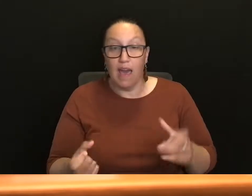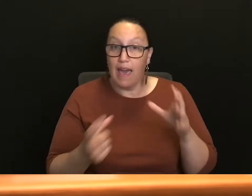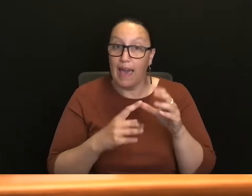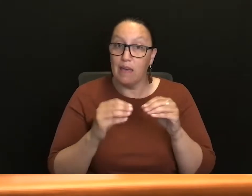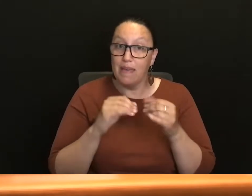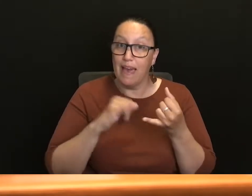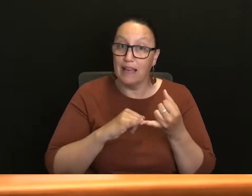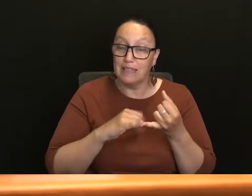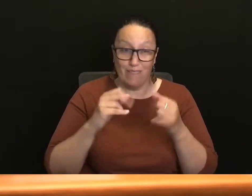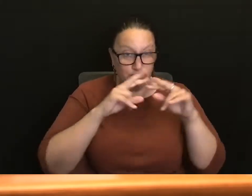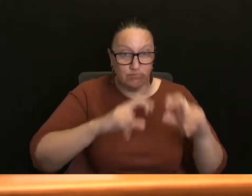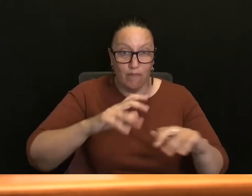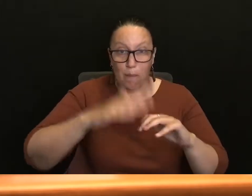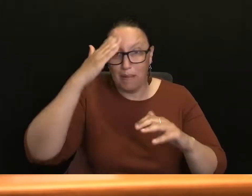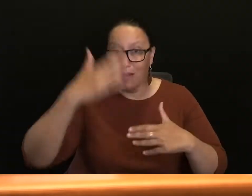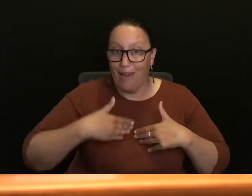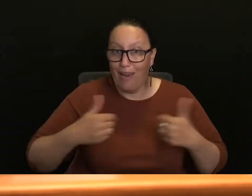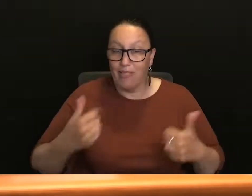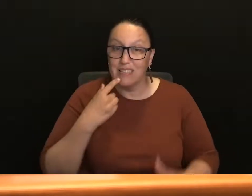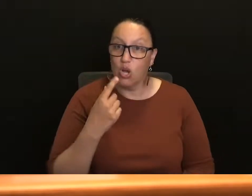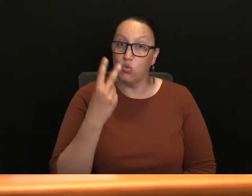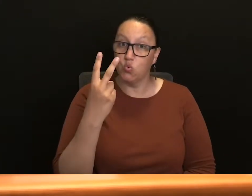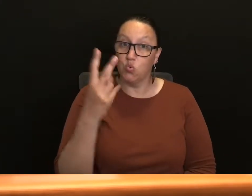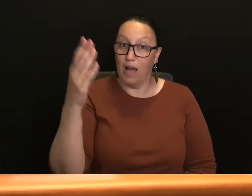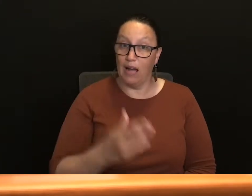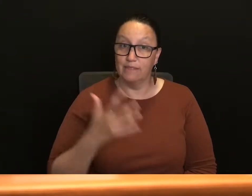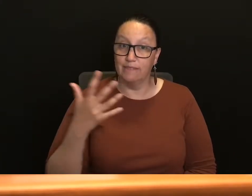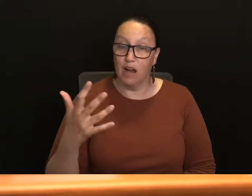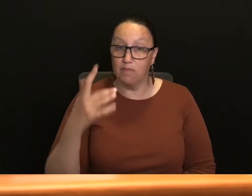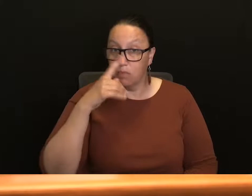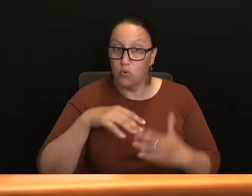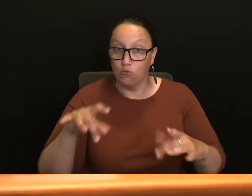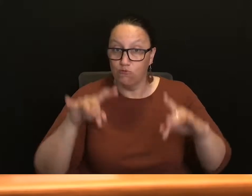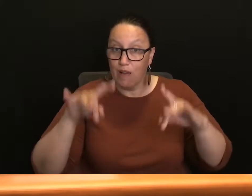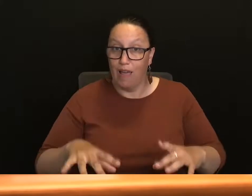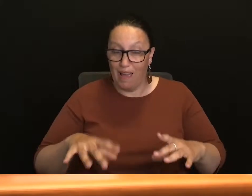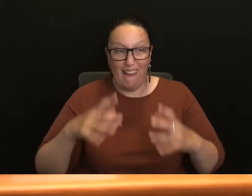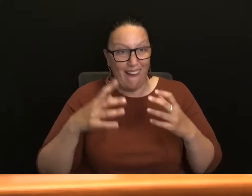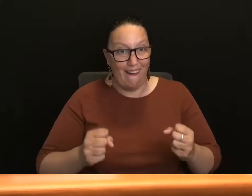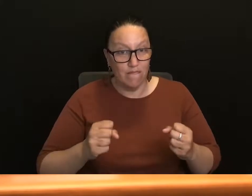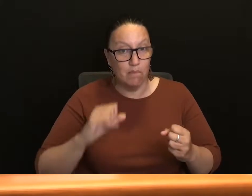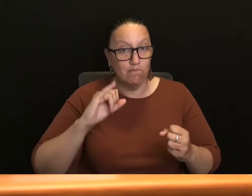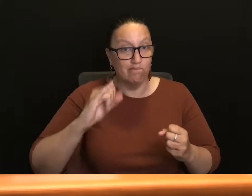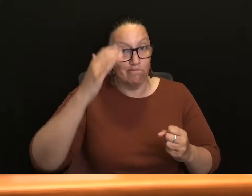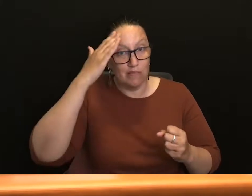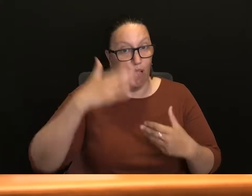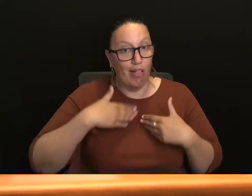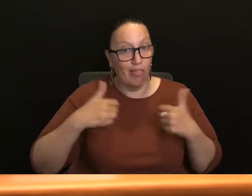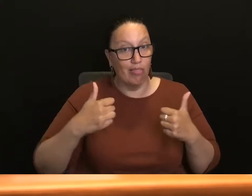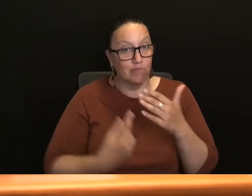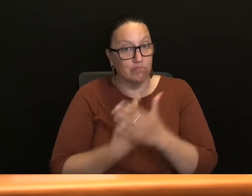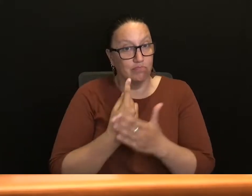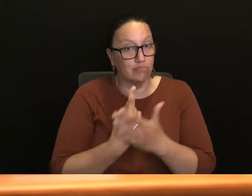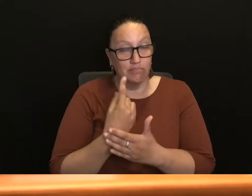wellbeing found more than 2 in 5 Australians experience a mental illness at some point in their life. More than